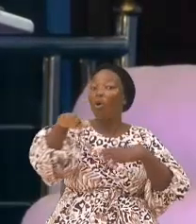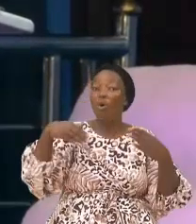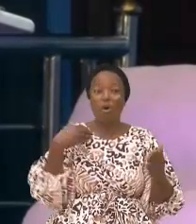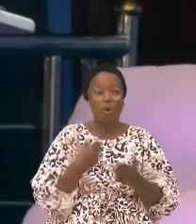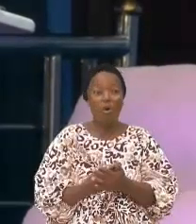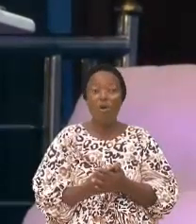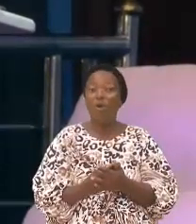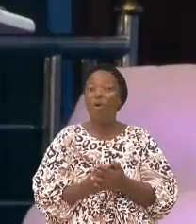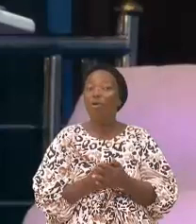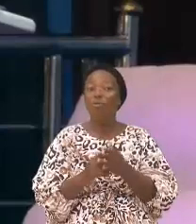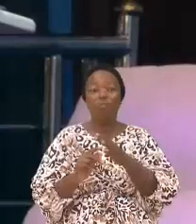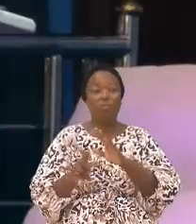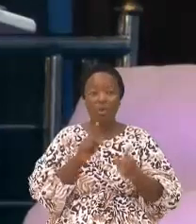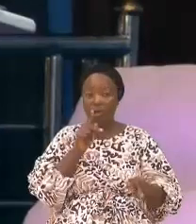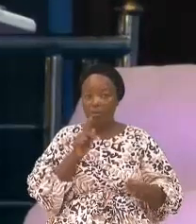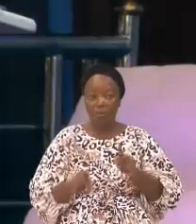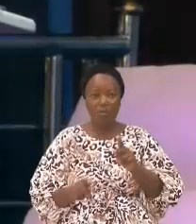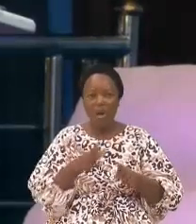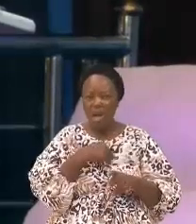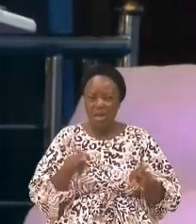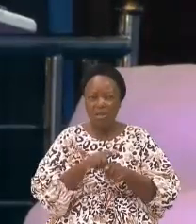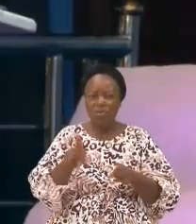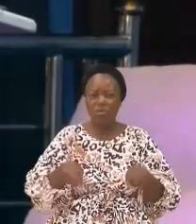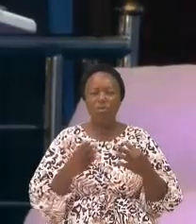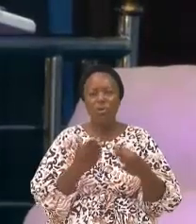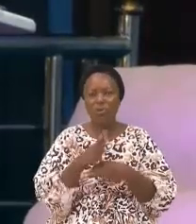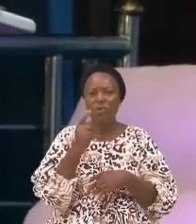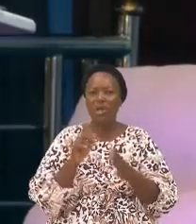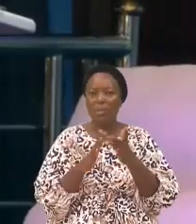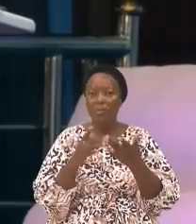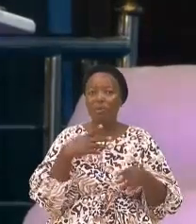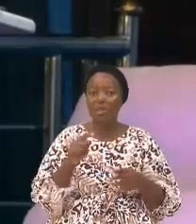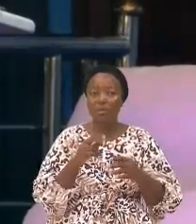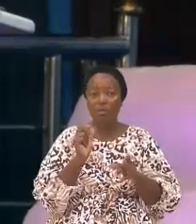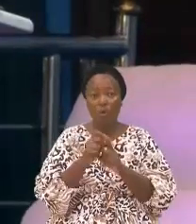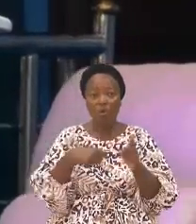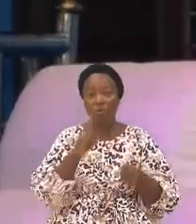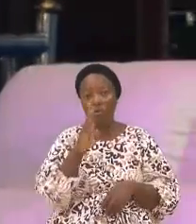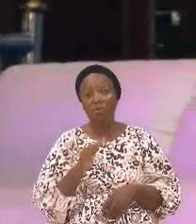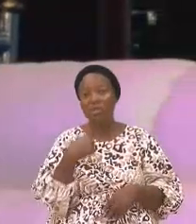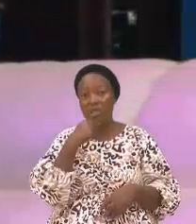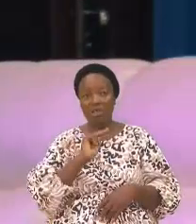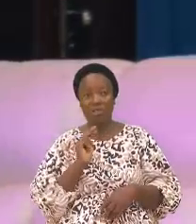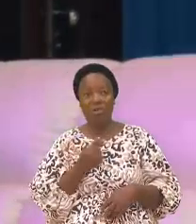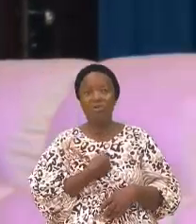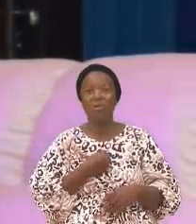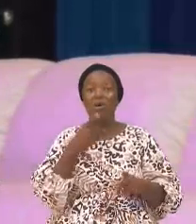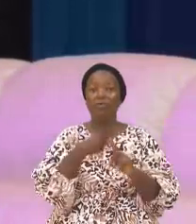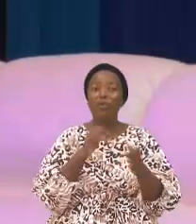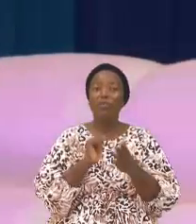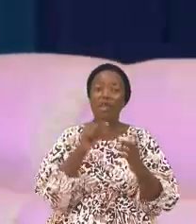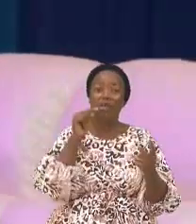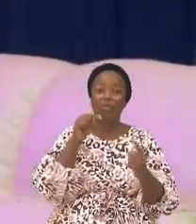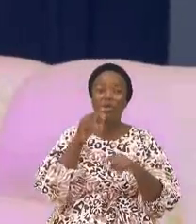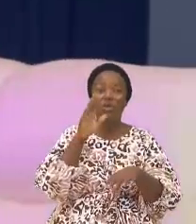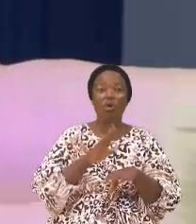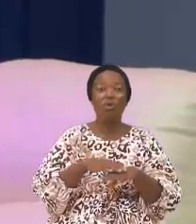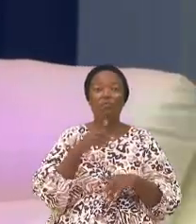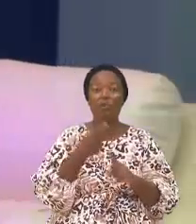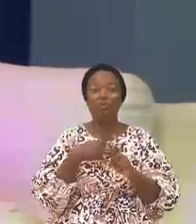Eve, and upon the whole of humanity. And as you go through the Bible, the word of God tells